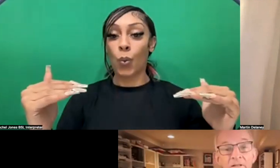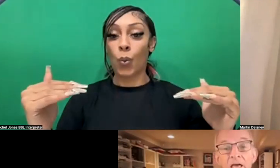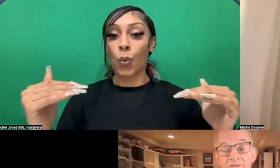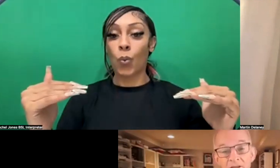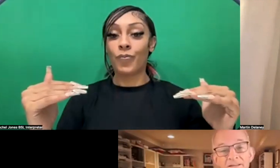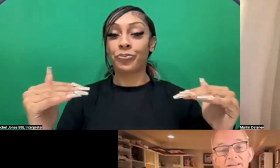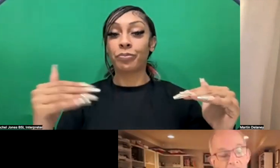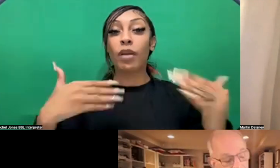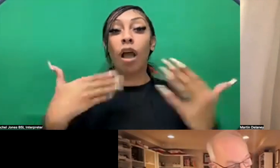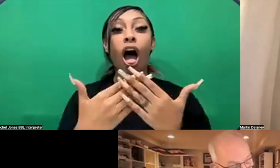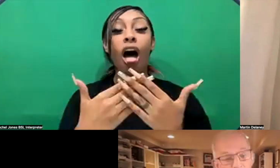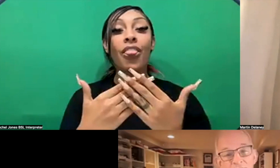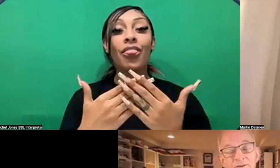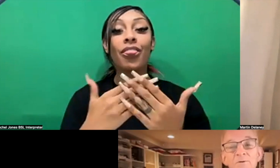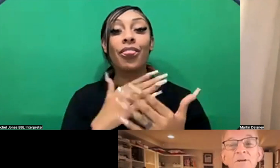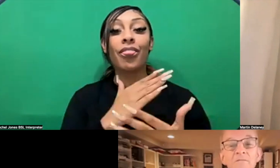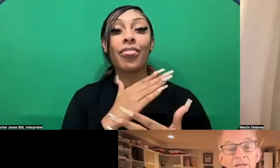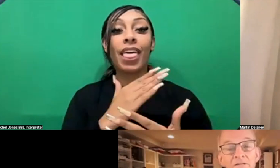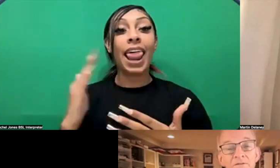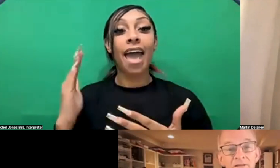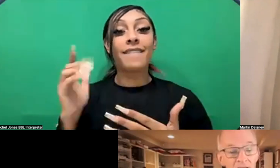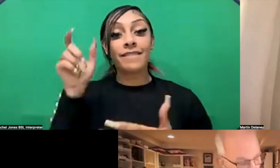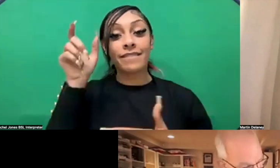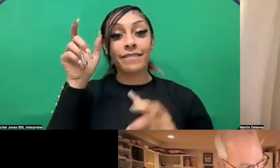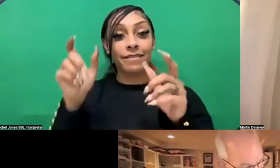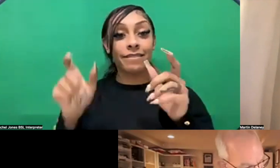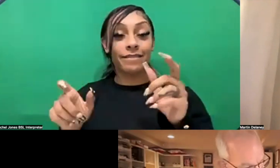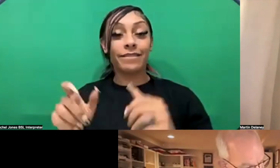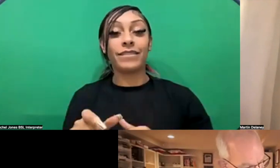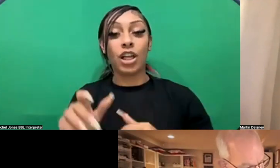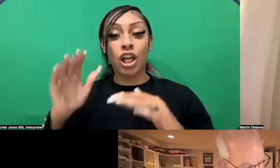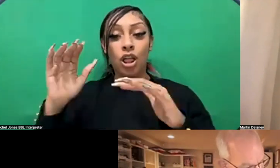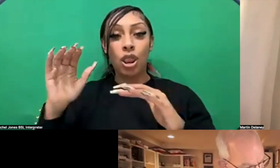on the left side, the lowest note of each of the 8 rows.